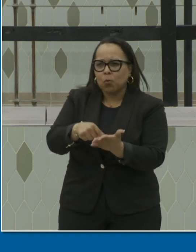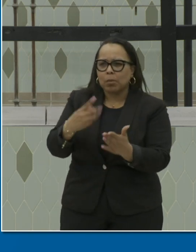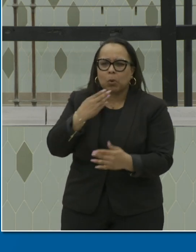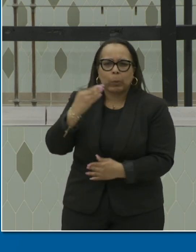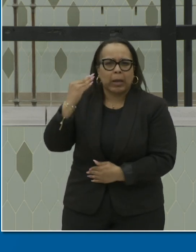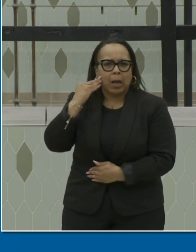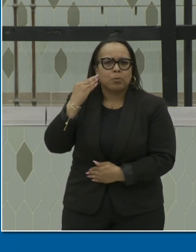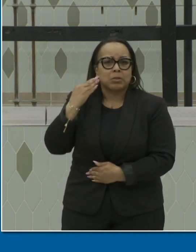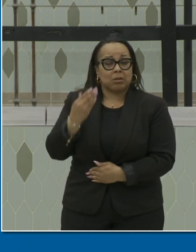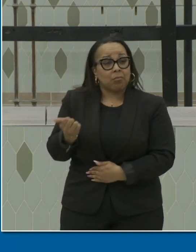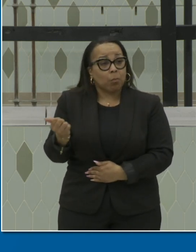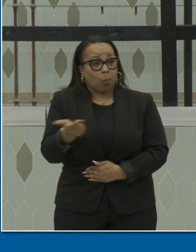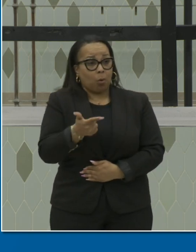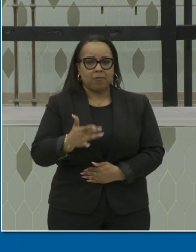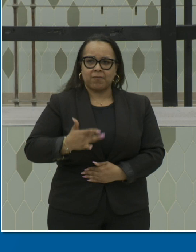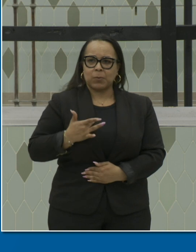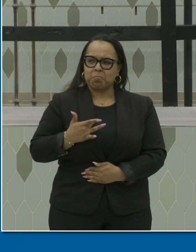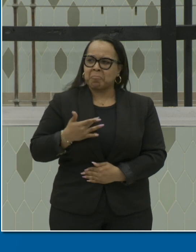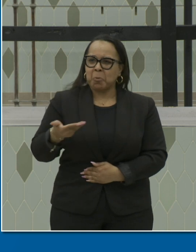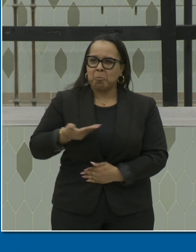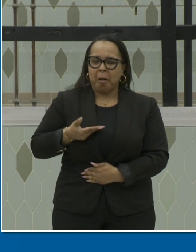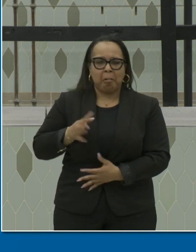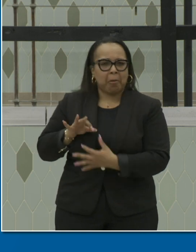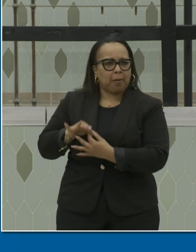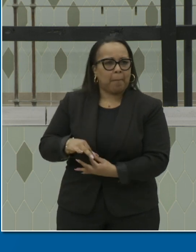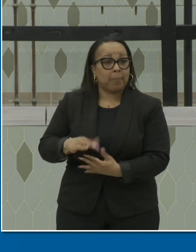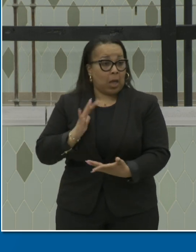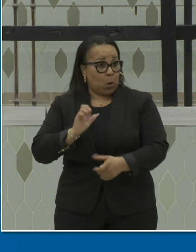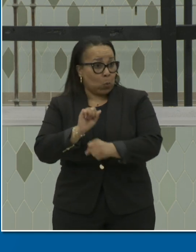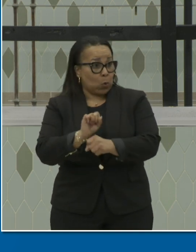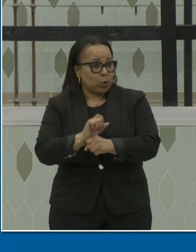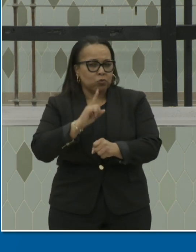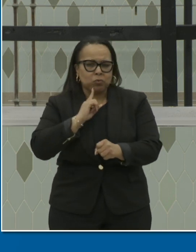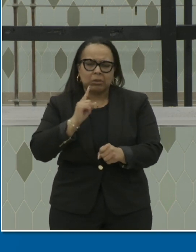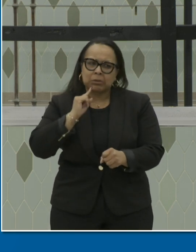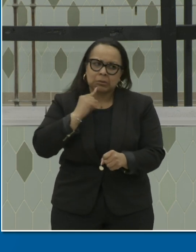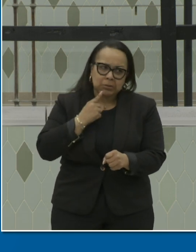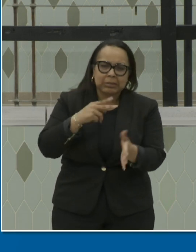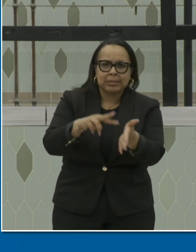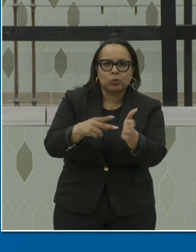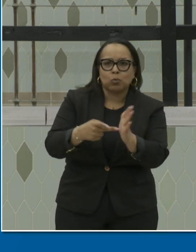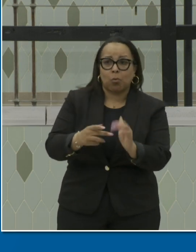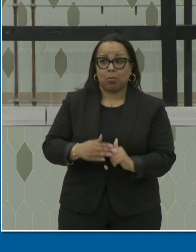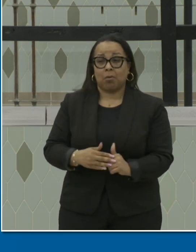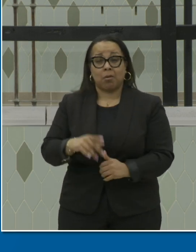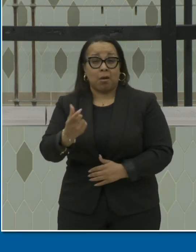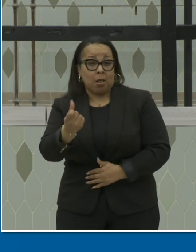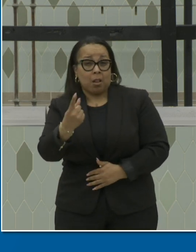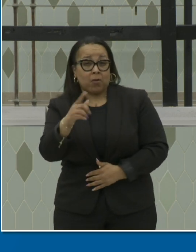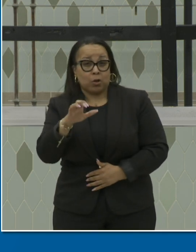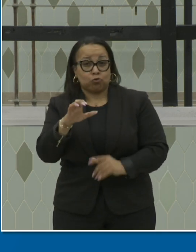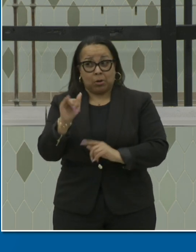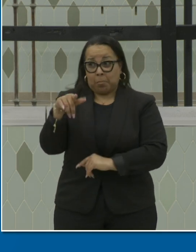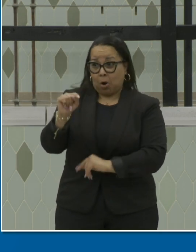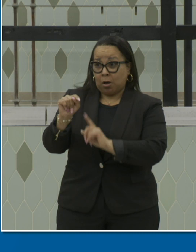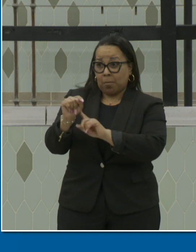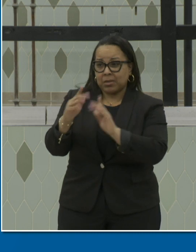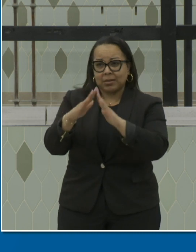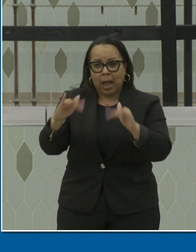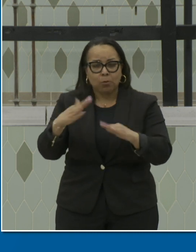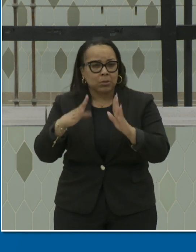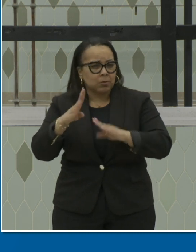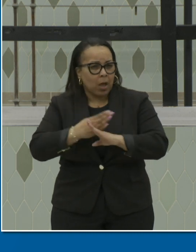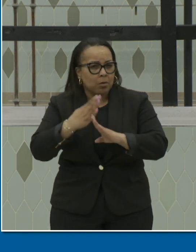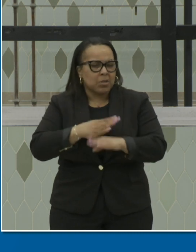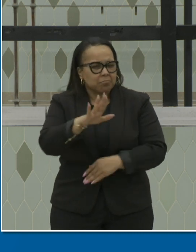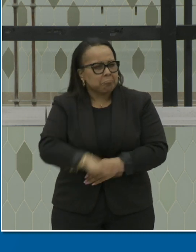and everyone feels welcome. Our work is urgent and intentional. More than 1,100 apartments and housing